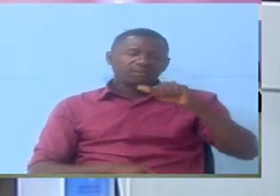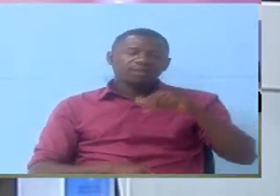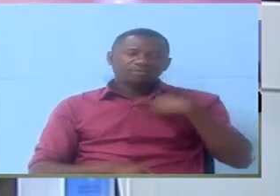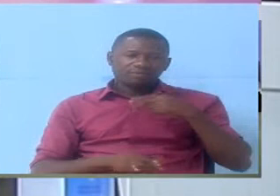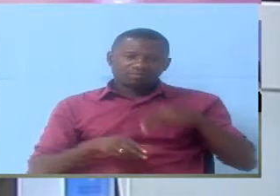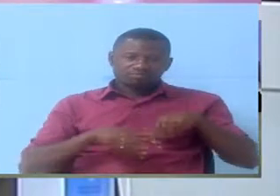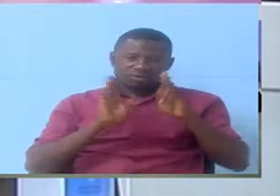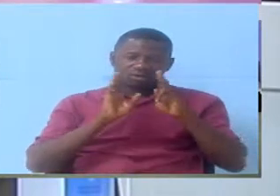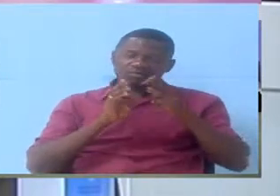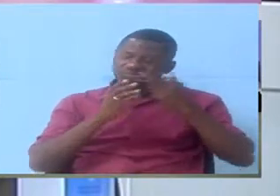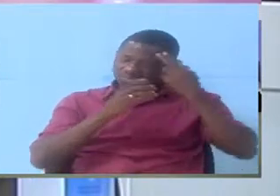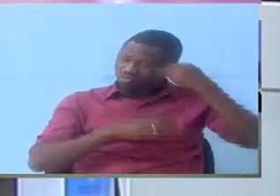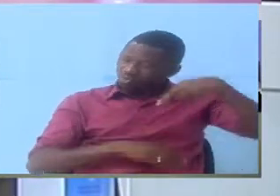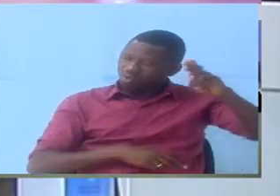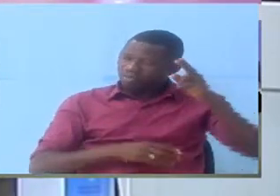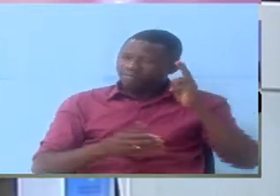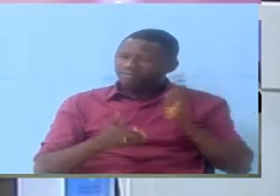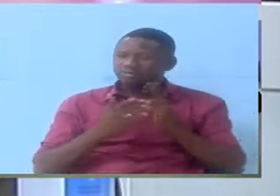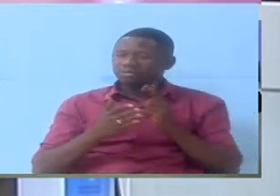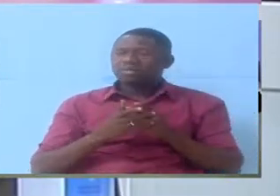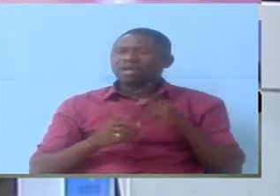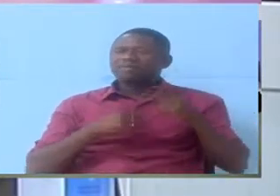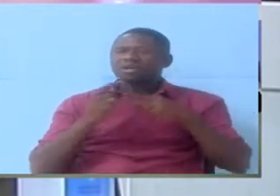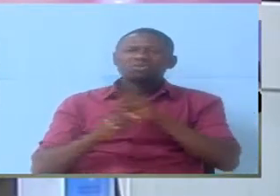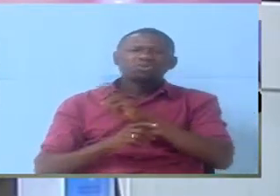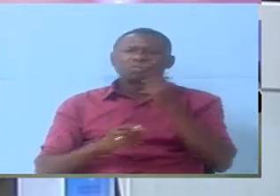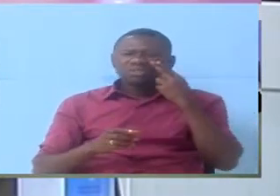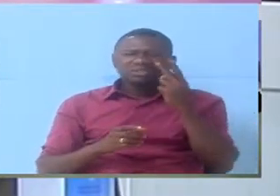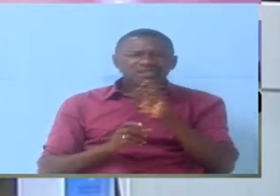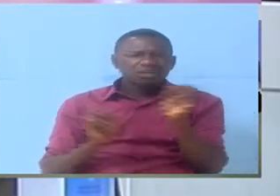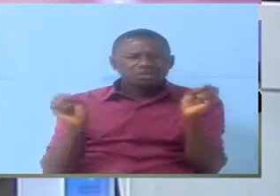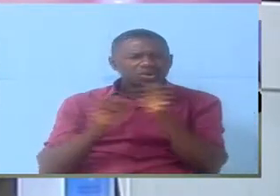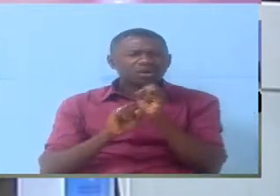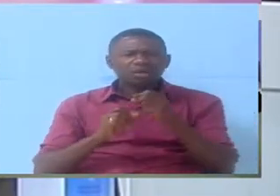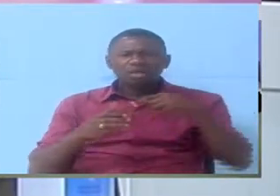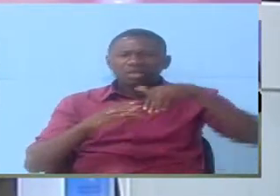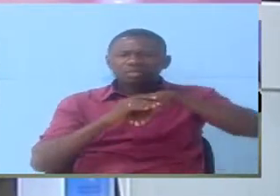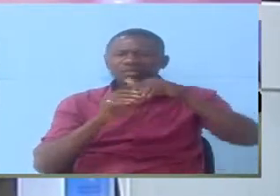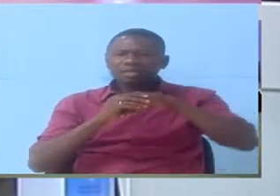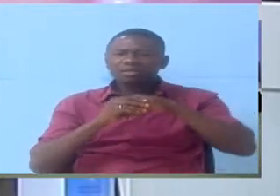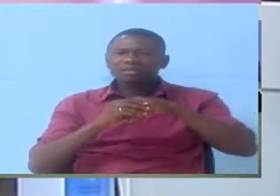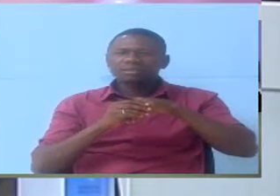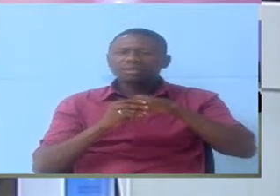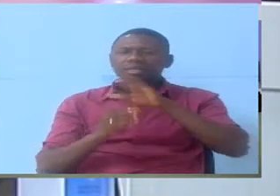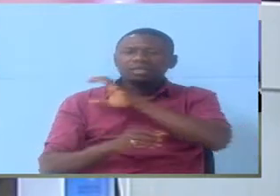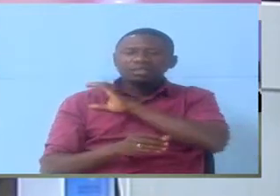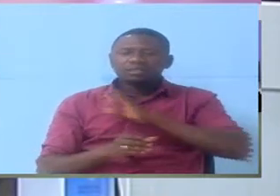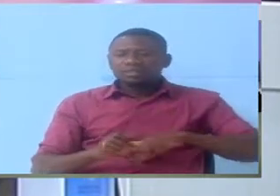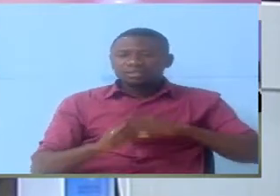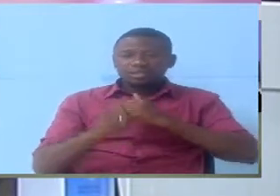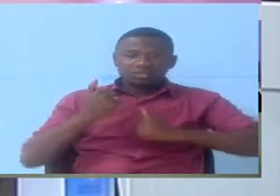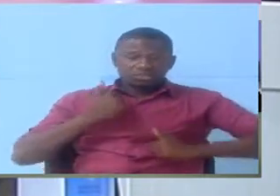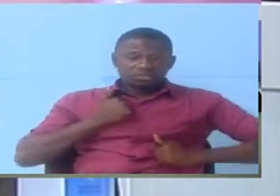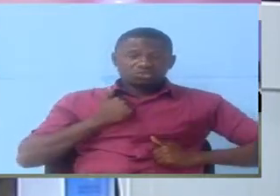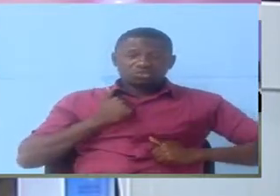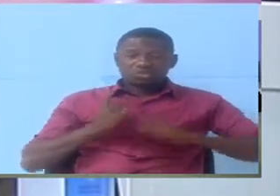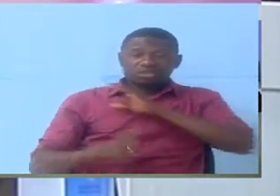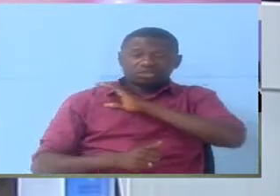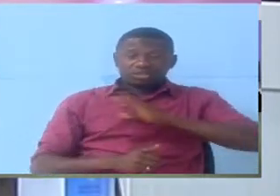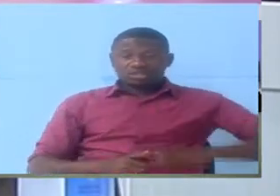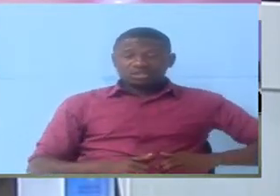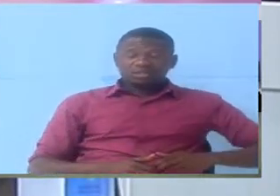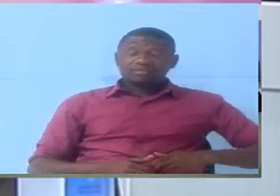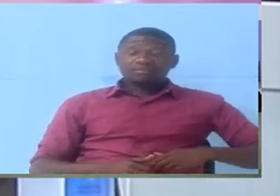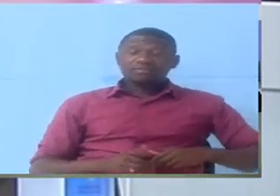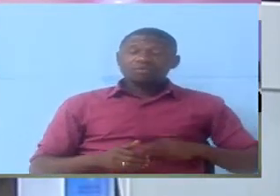Andu mamu omoje. Among the security chiefs. Nyato nkolu kono menu kita kanto ni ntankada doku lalti. Who has the daring